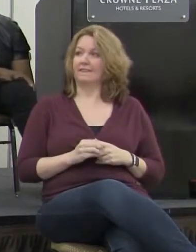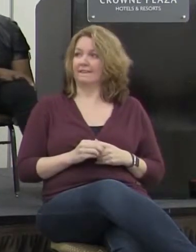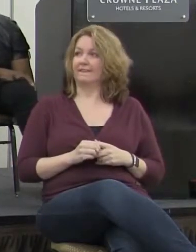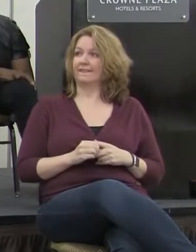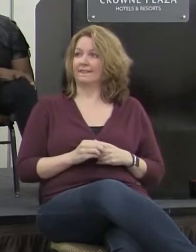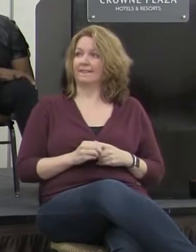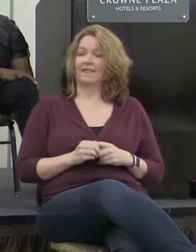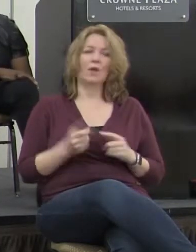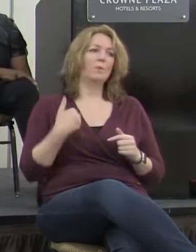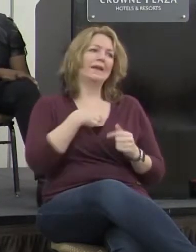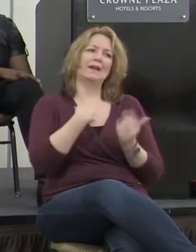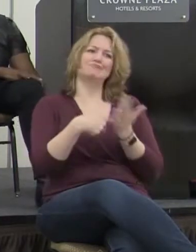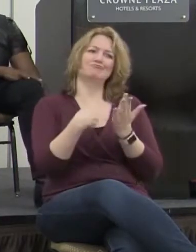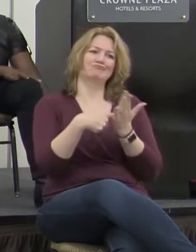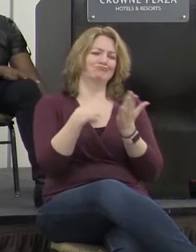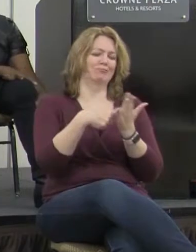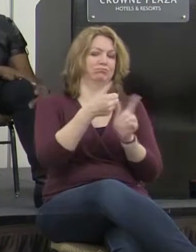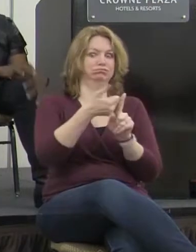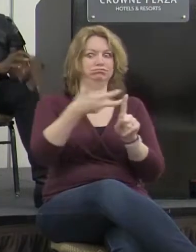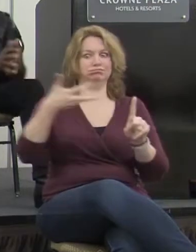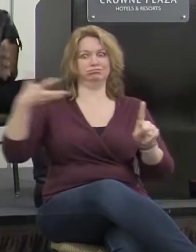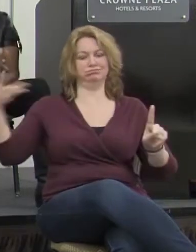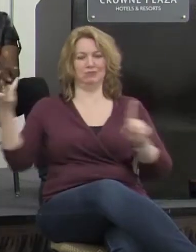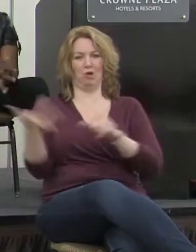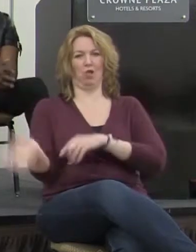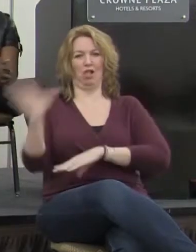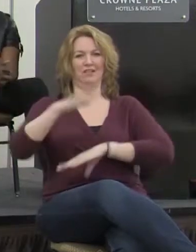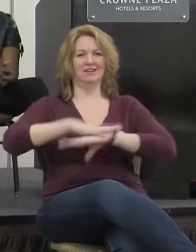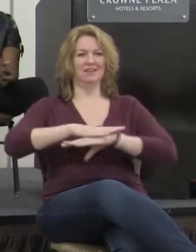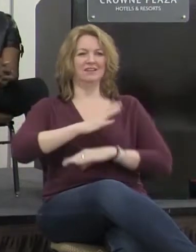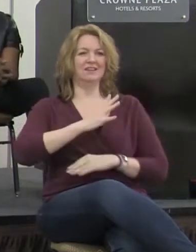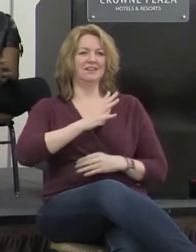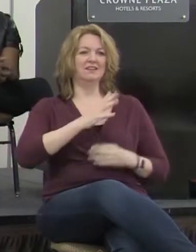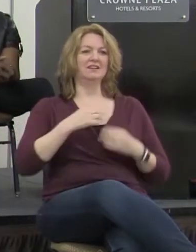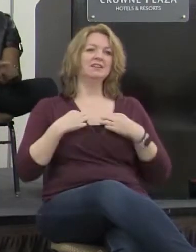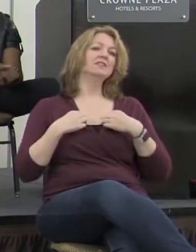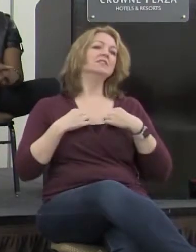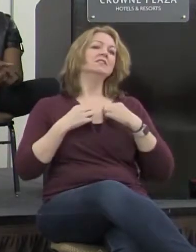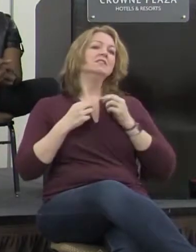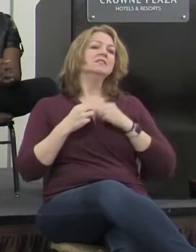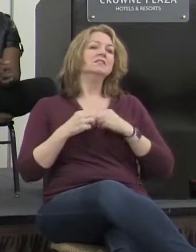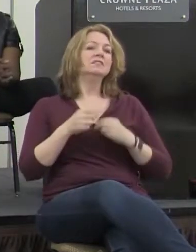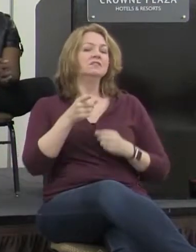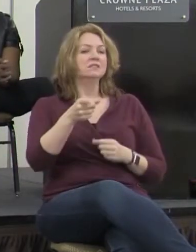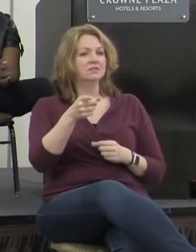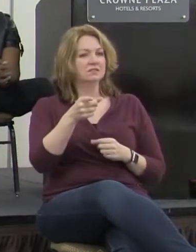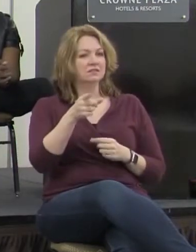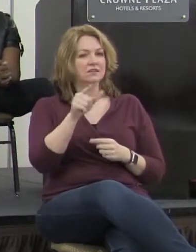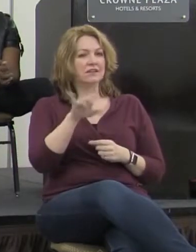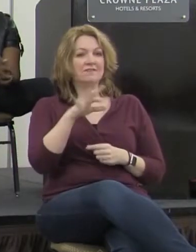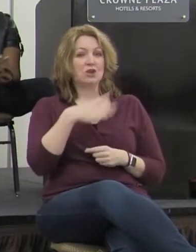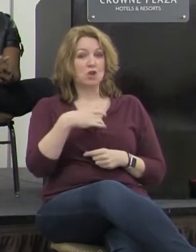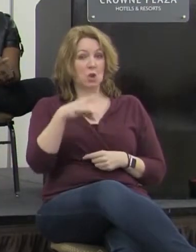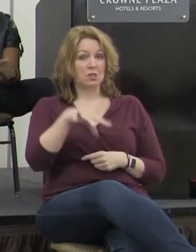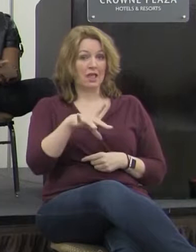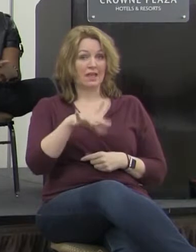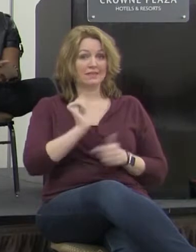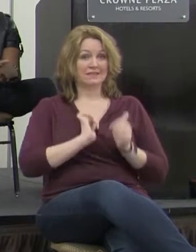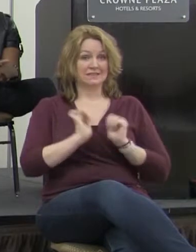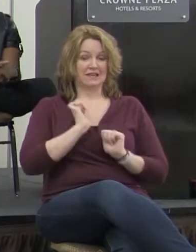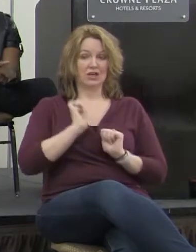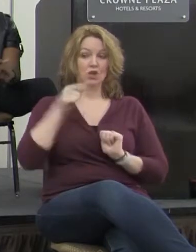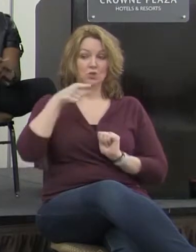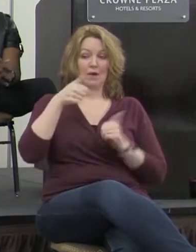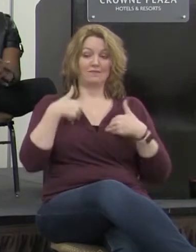about this all day. Get the last question from the audience, not us. Let's go here. We haven't heard from you. You don't like the scene, it's within